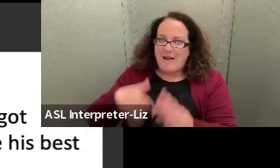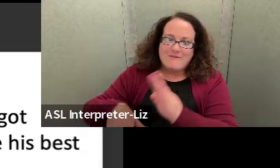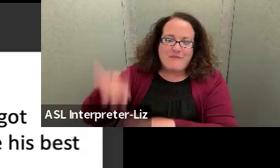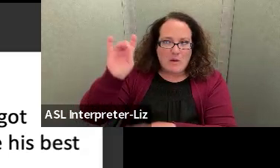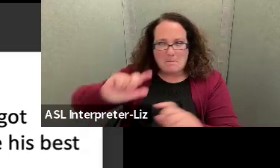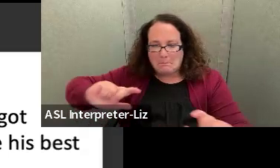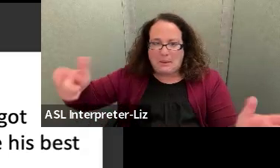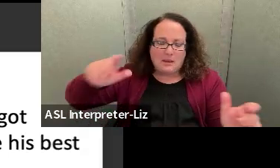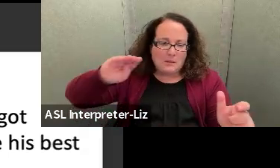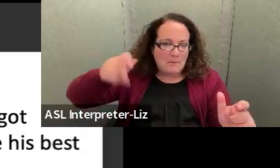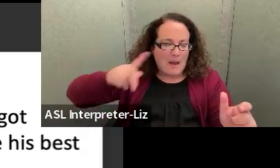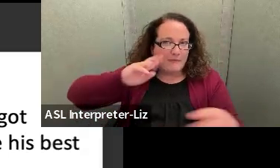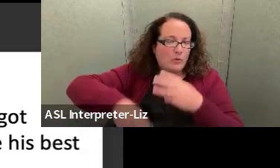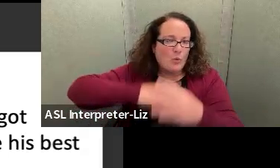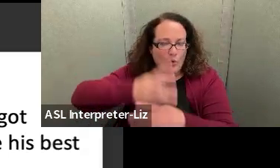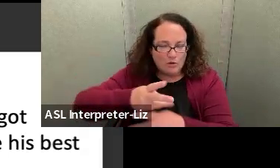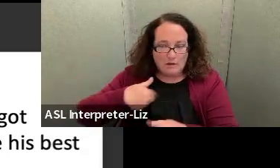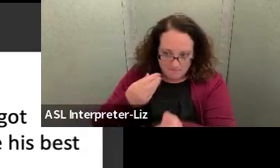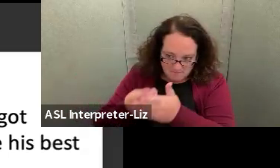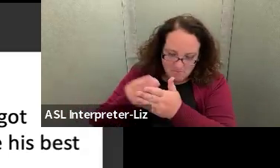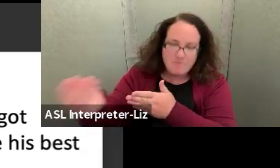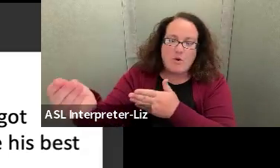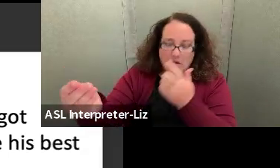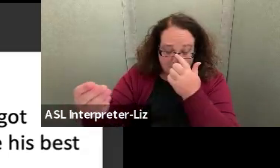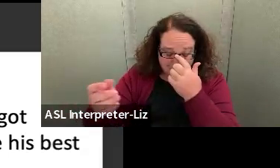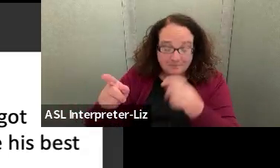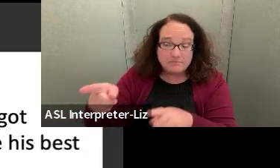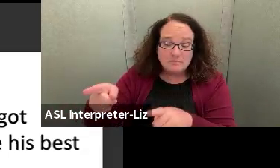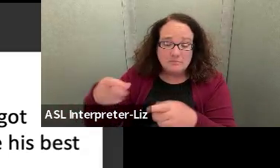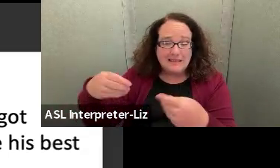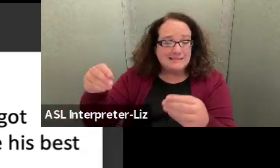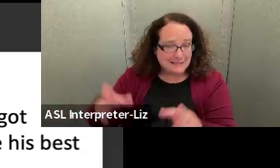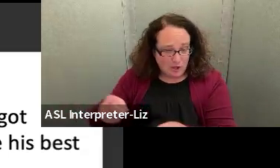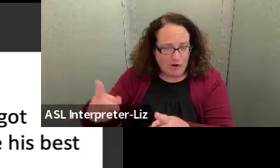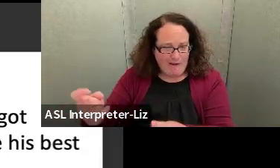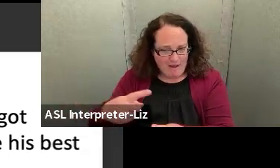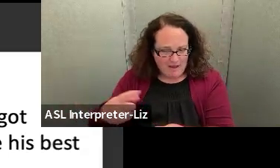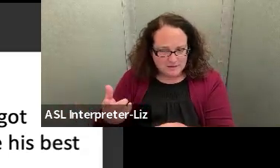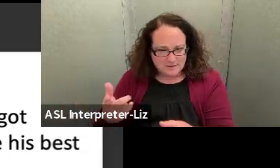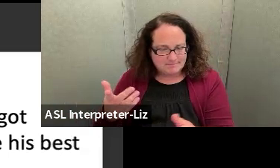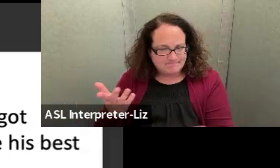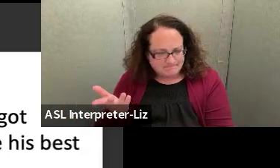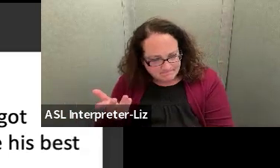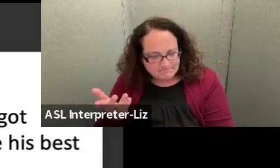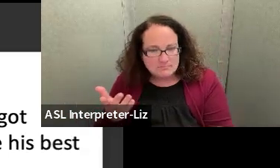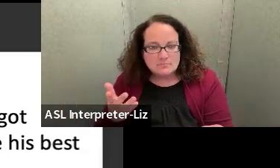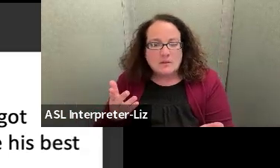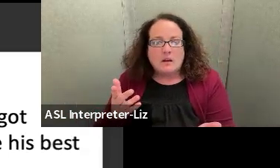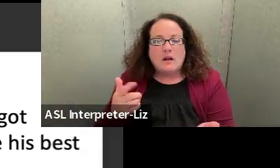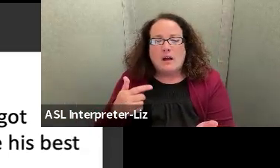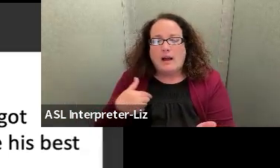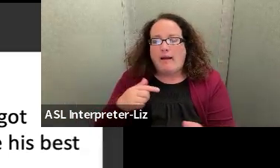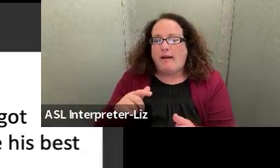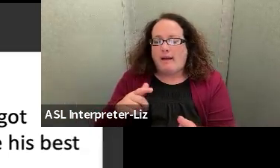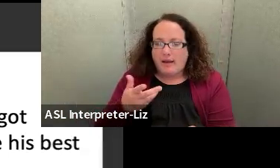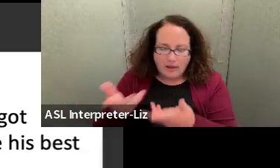find, and I bought it. And the seller, he asked me, I found out that actually